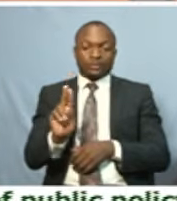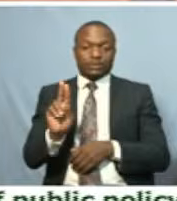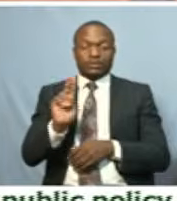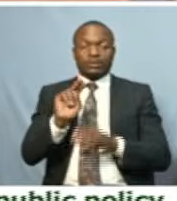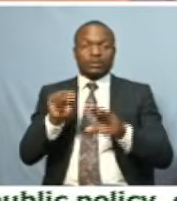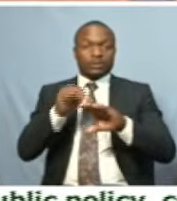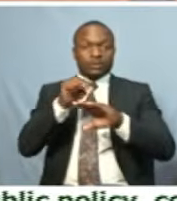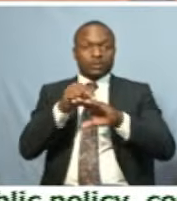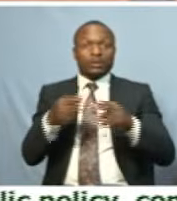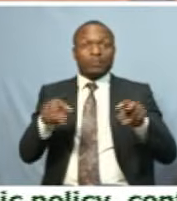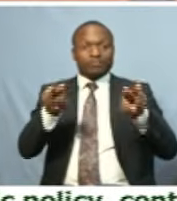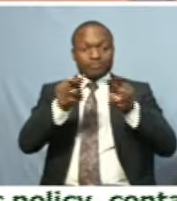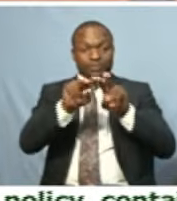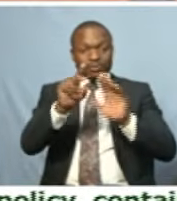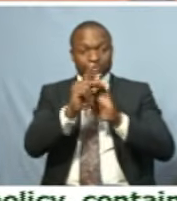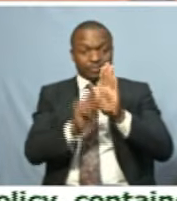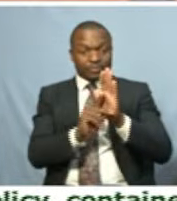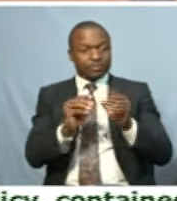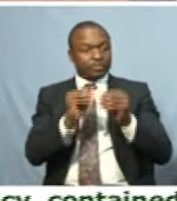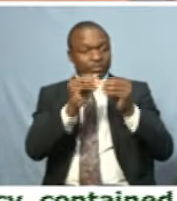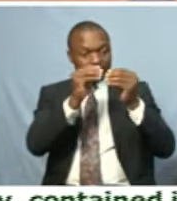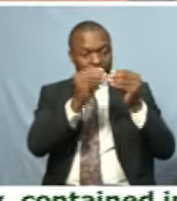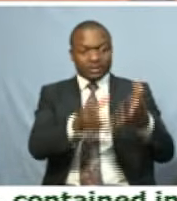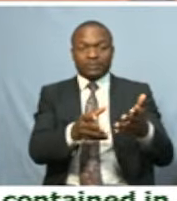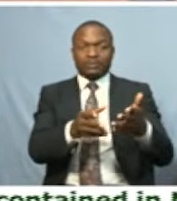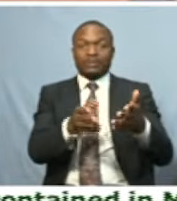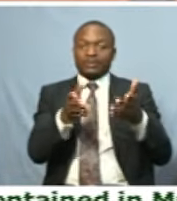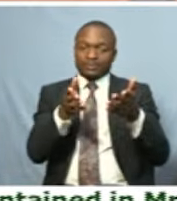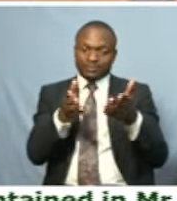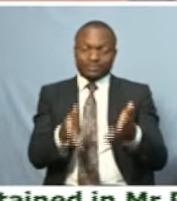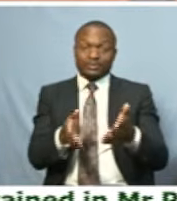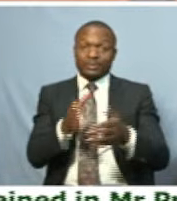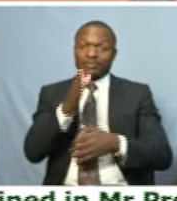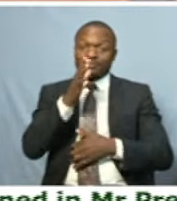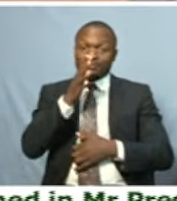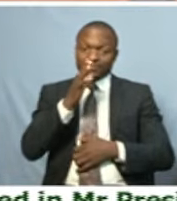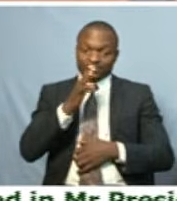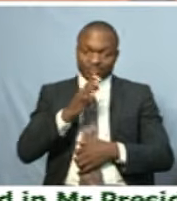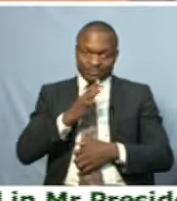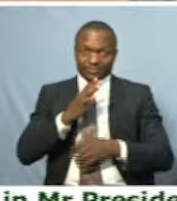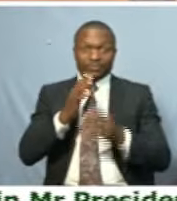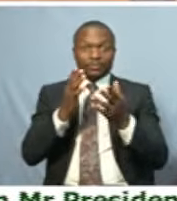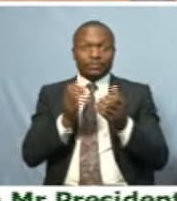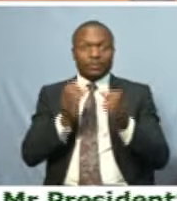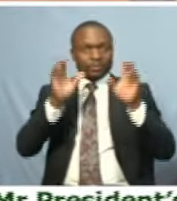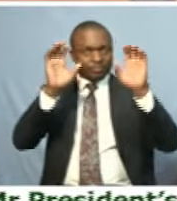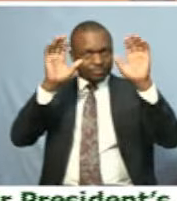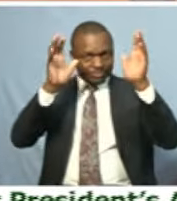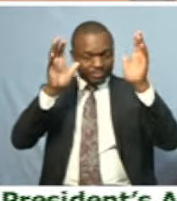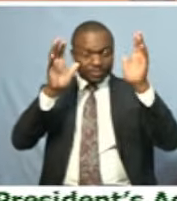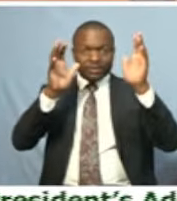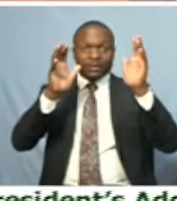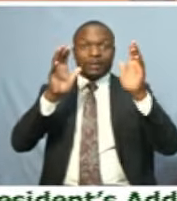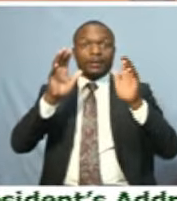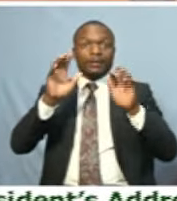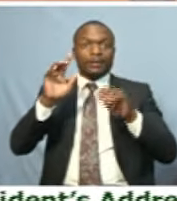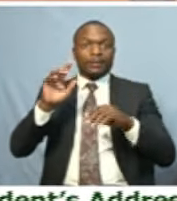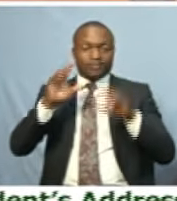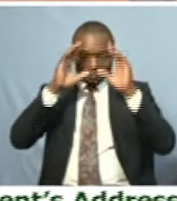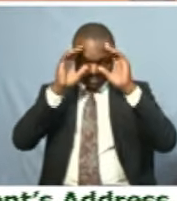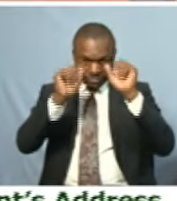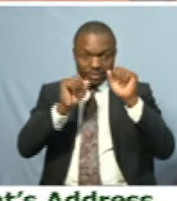and principles delivered to this House. Madam, I wish to congratulate the President and indeed the people of